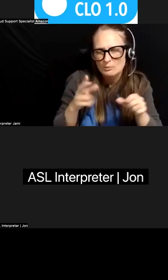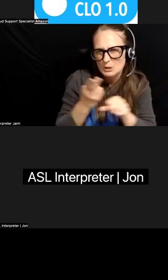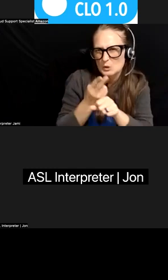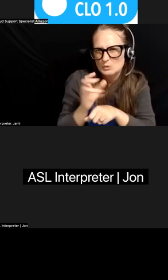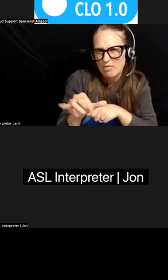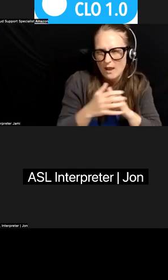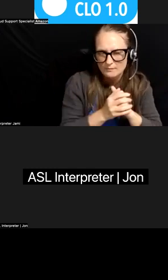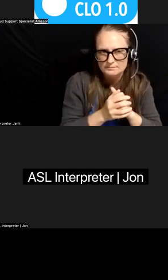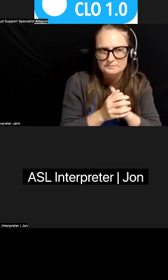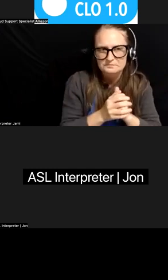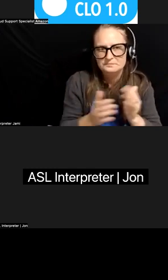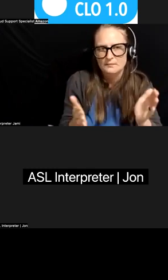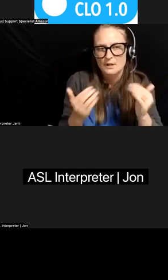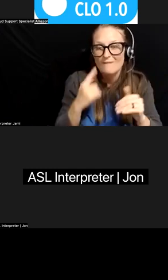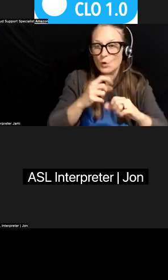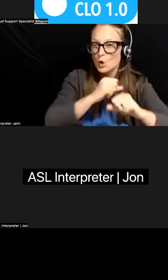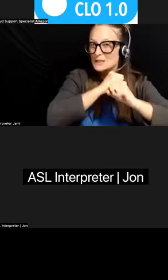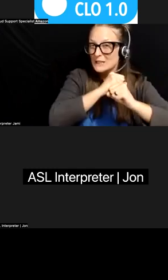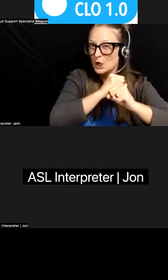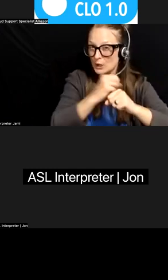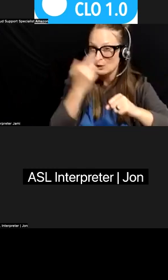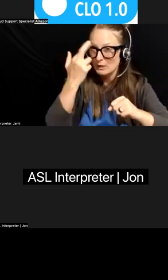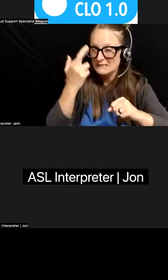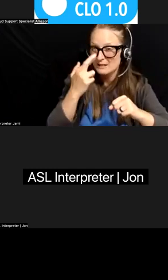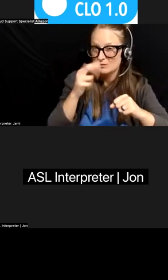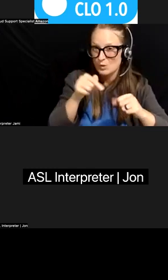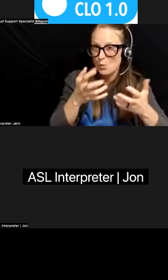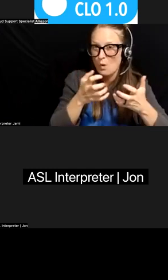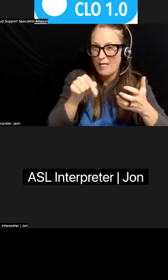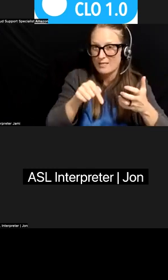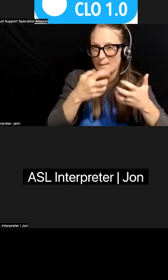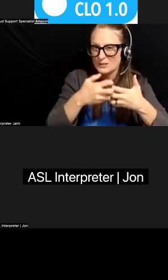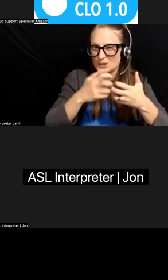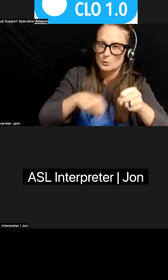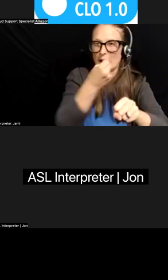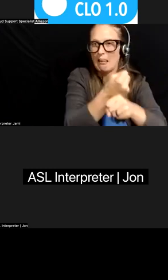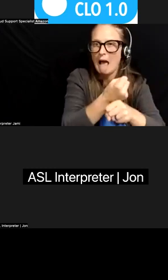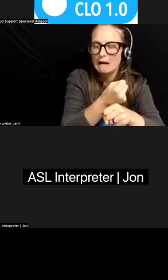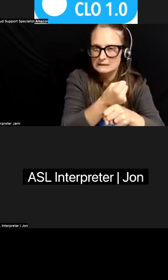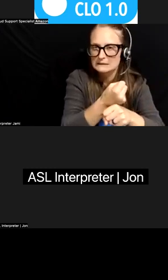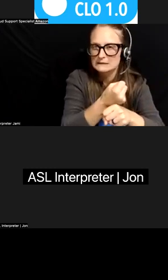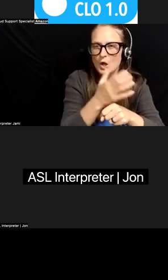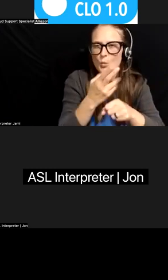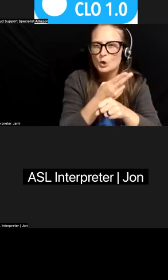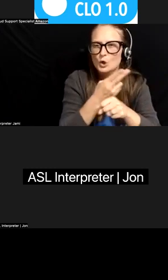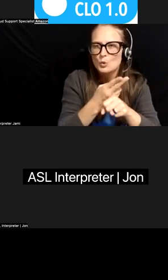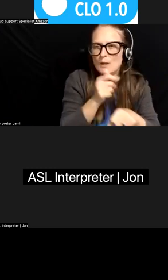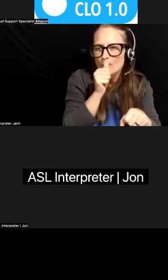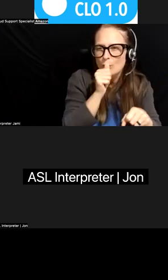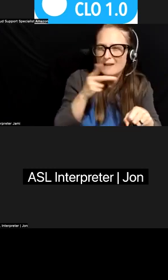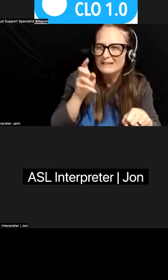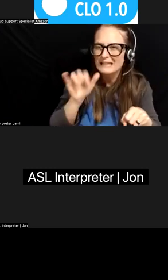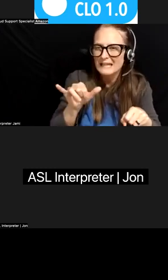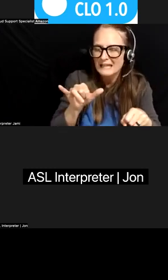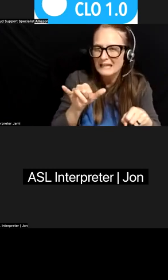For security reason, we're gonna lock this machine. So it's gonna use a key, a private key to lock it,